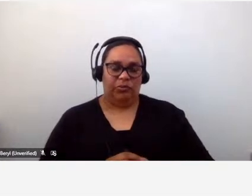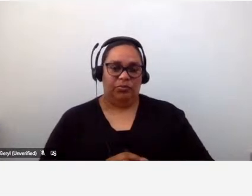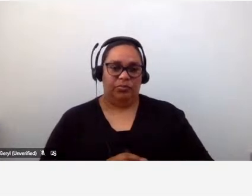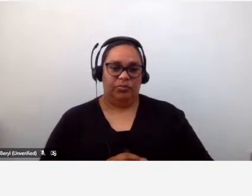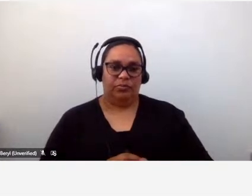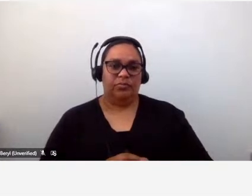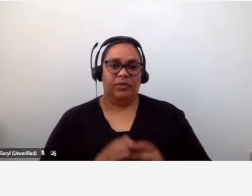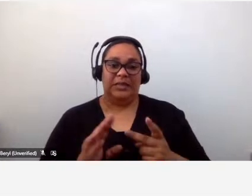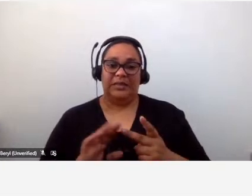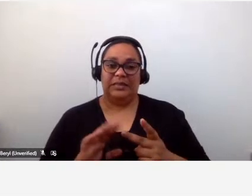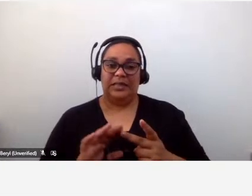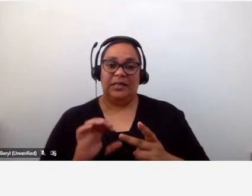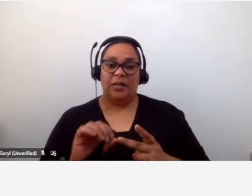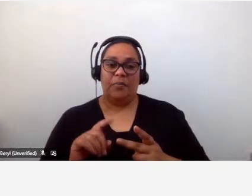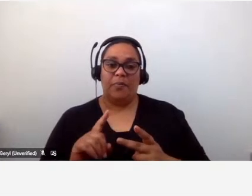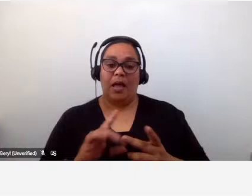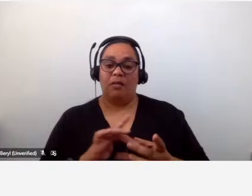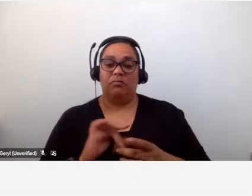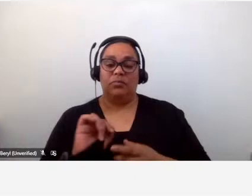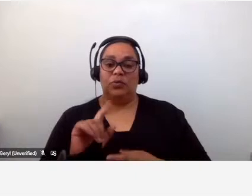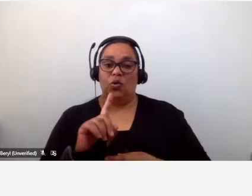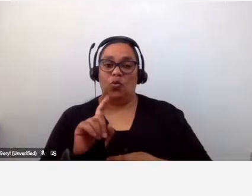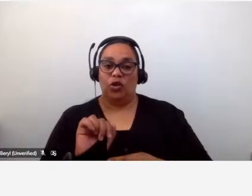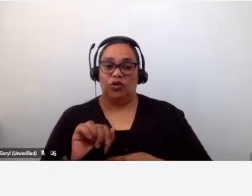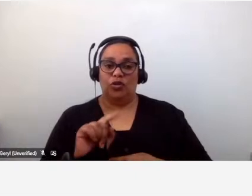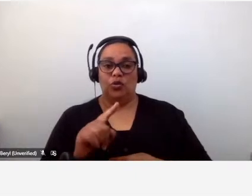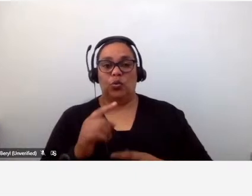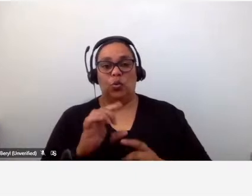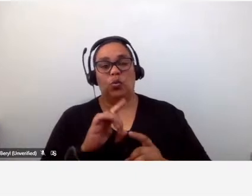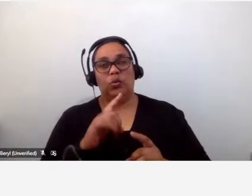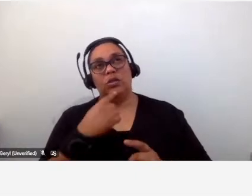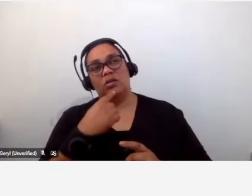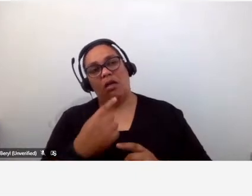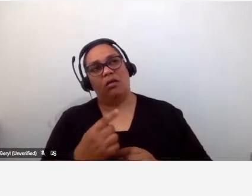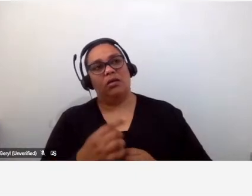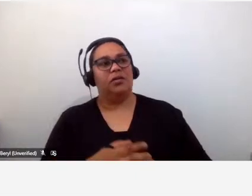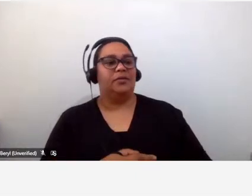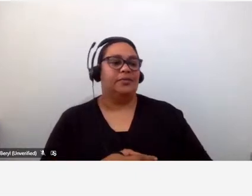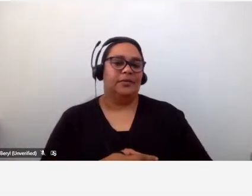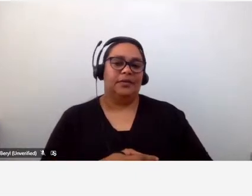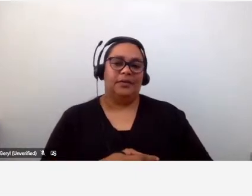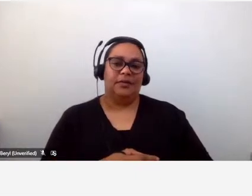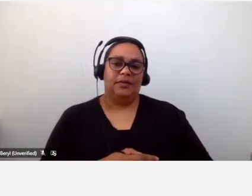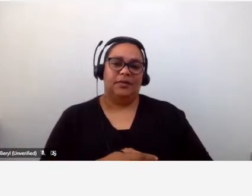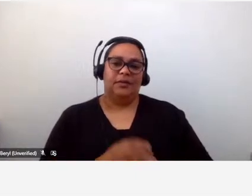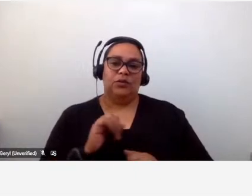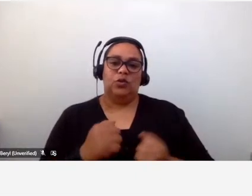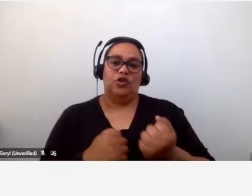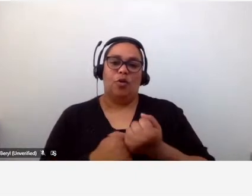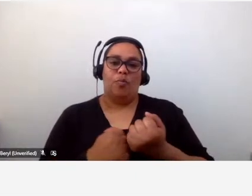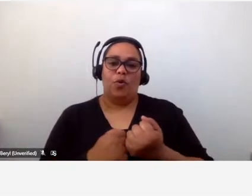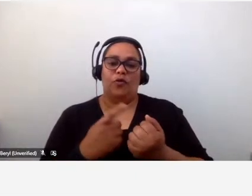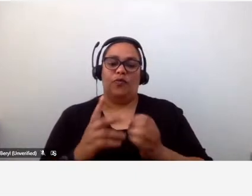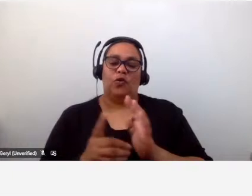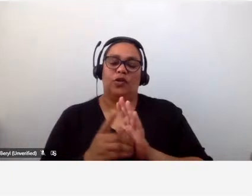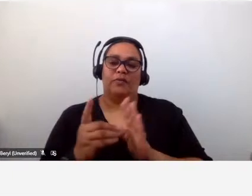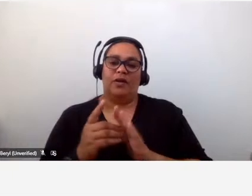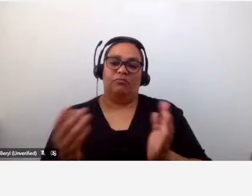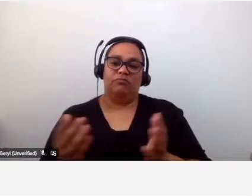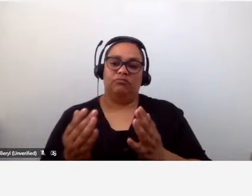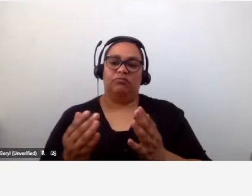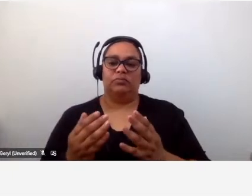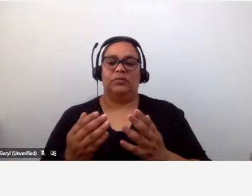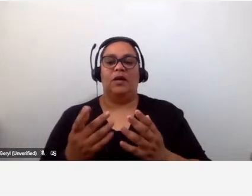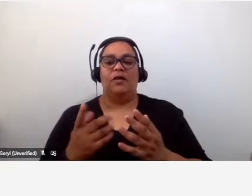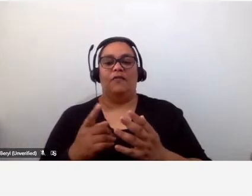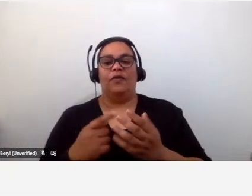The second related question, you make claims about that the support enables the development of activities that create